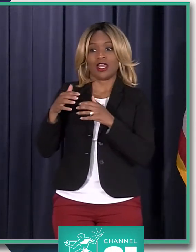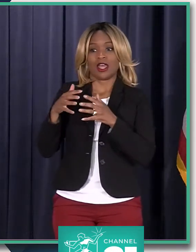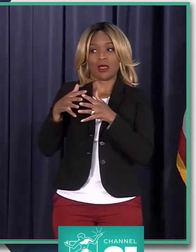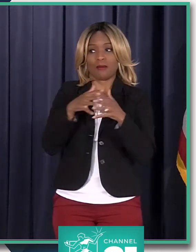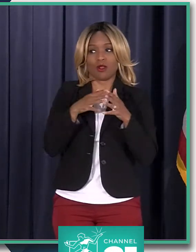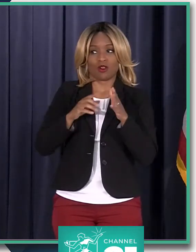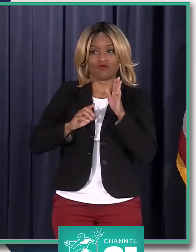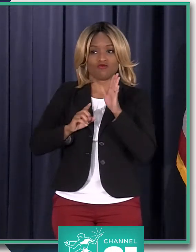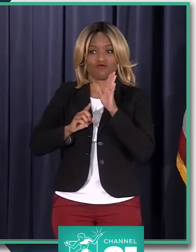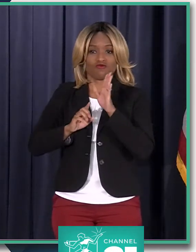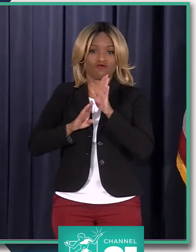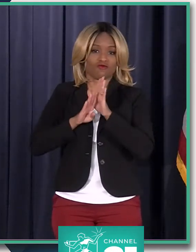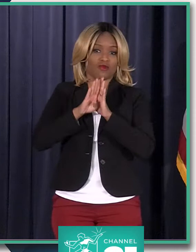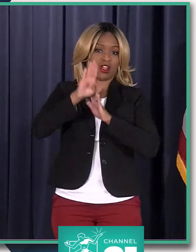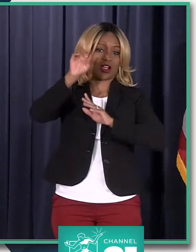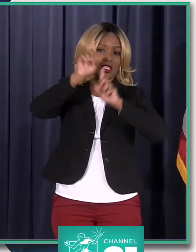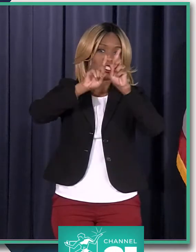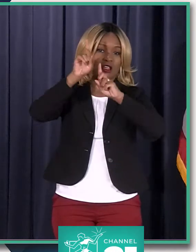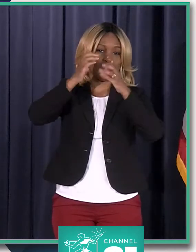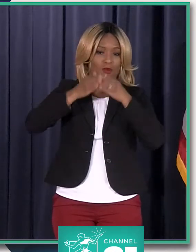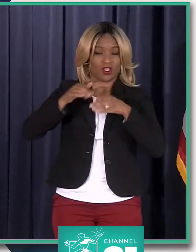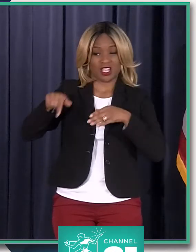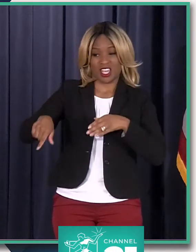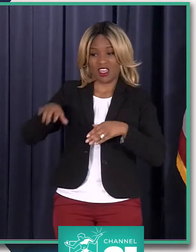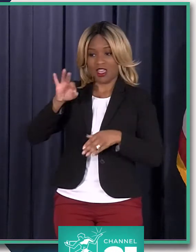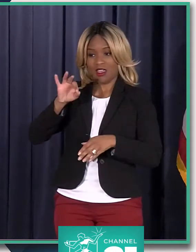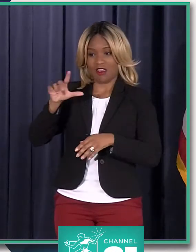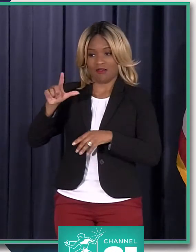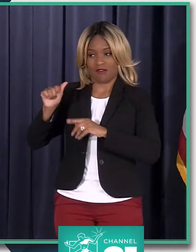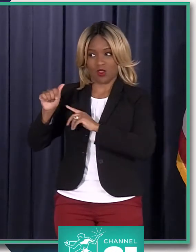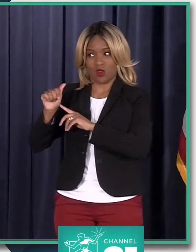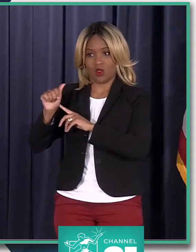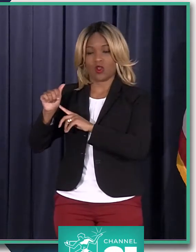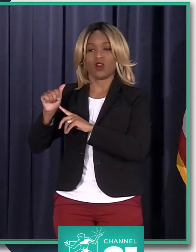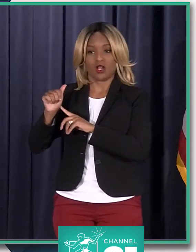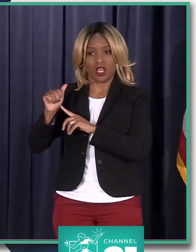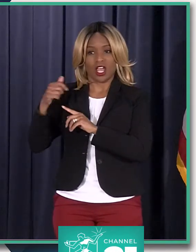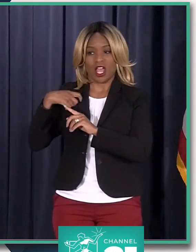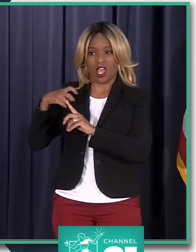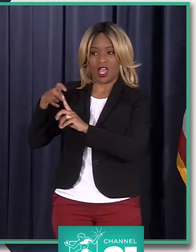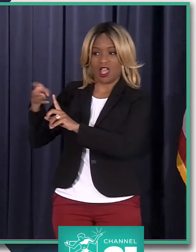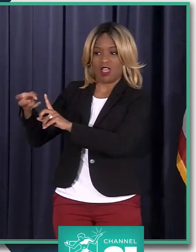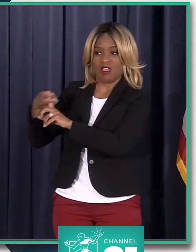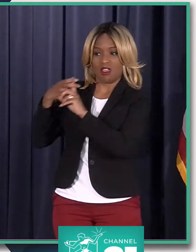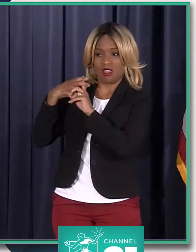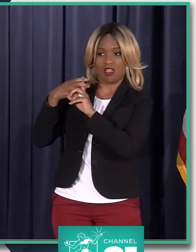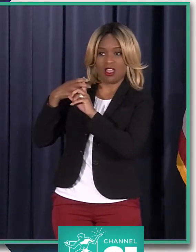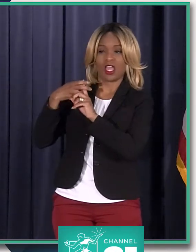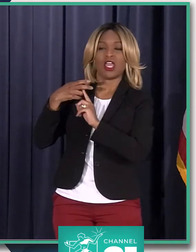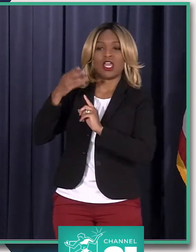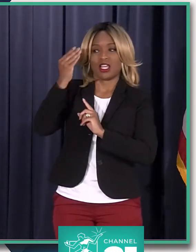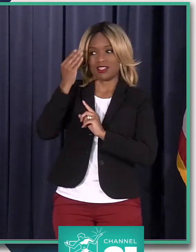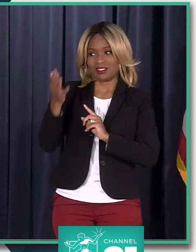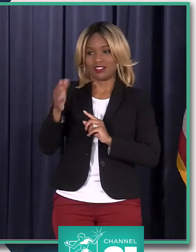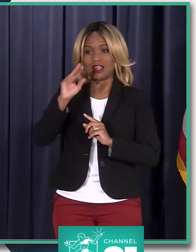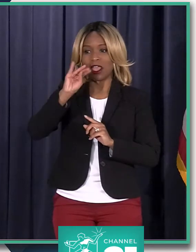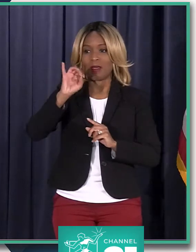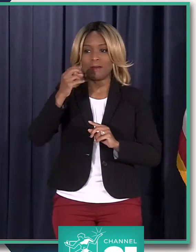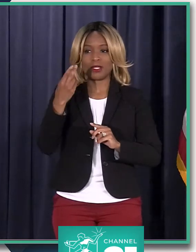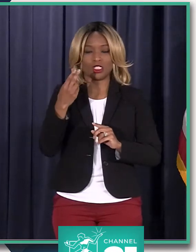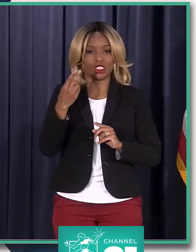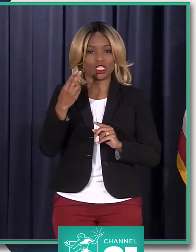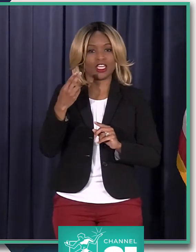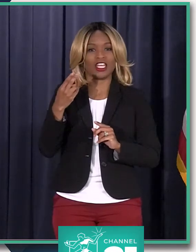in Fort Lauderdale, Florida, and I recruited him in a warm month, and I told him Michigan is like that 12 months a